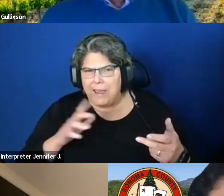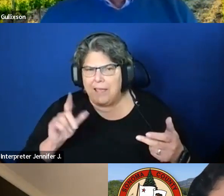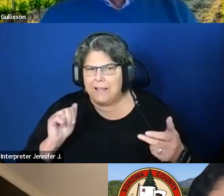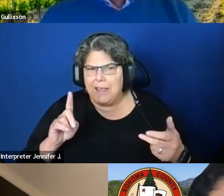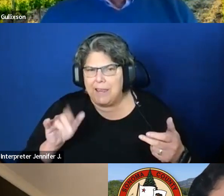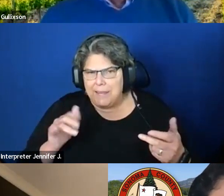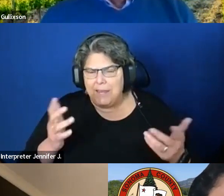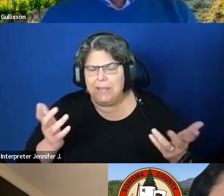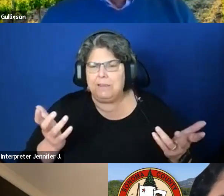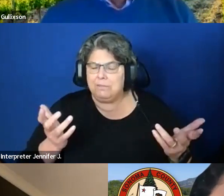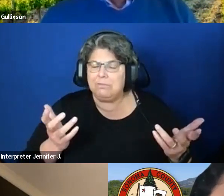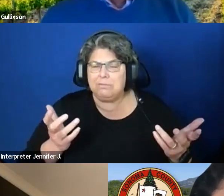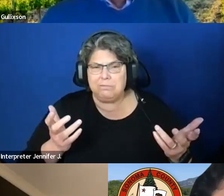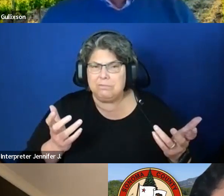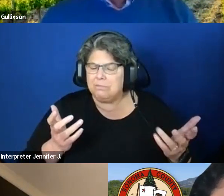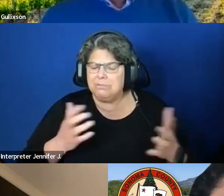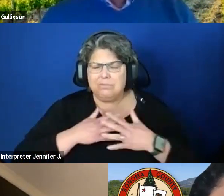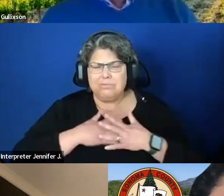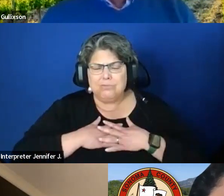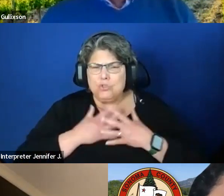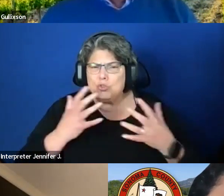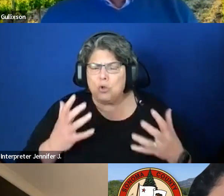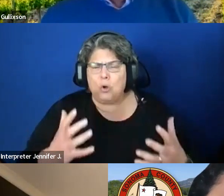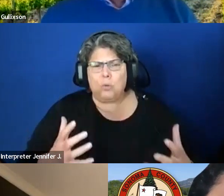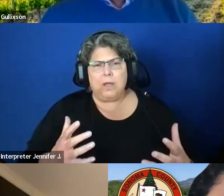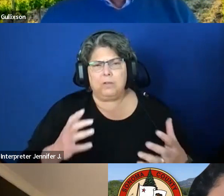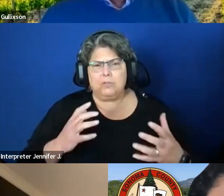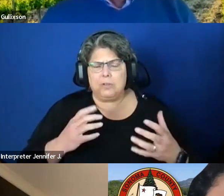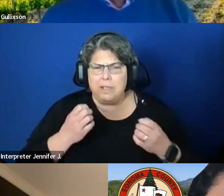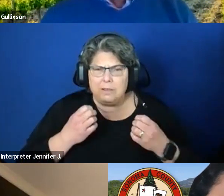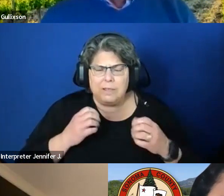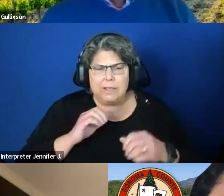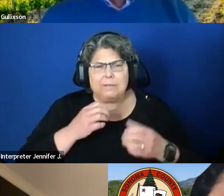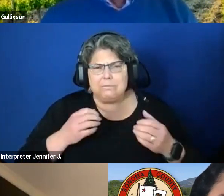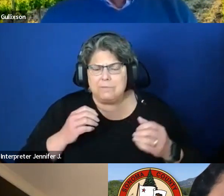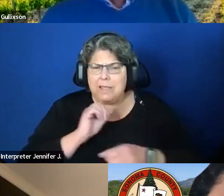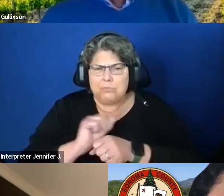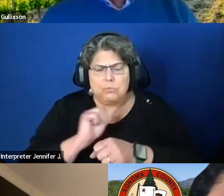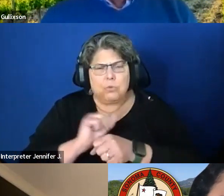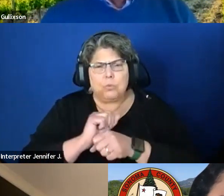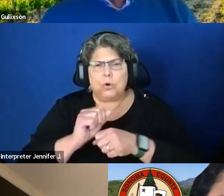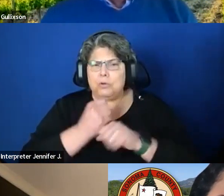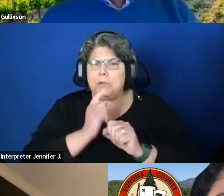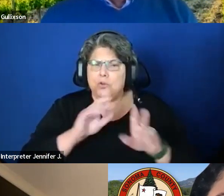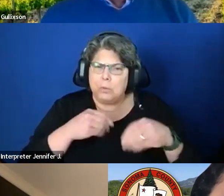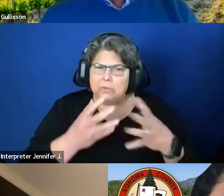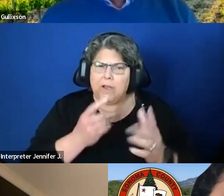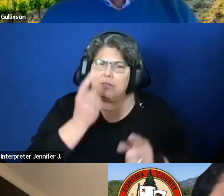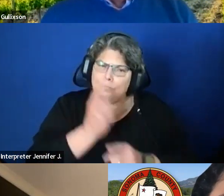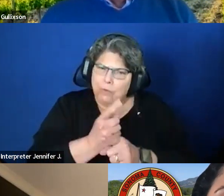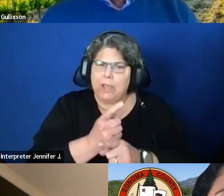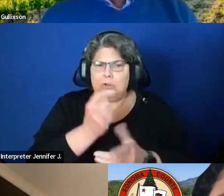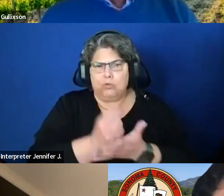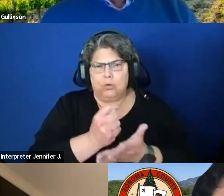so the utmost effort, it goes to making sure that we provide the right treatment for those who are in